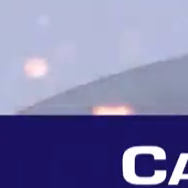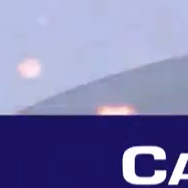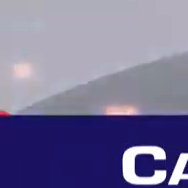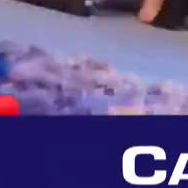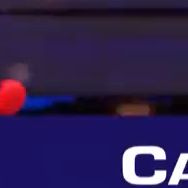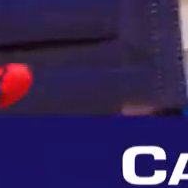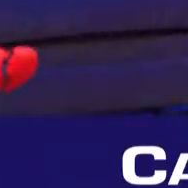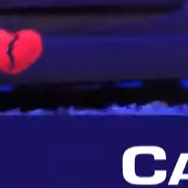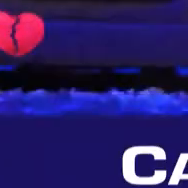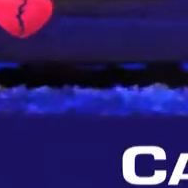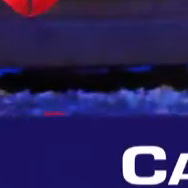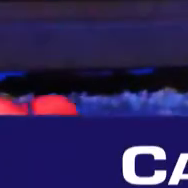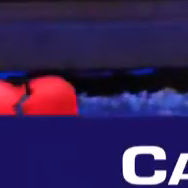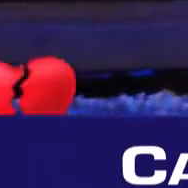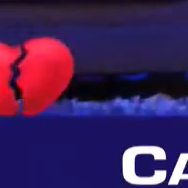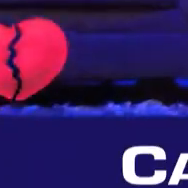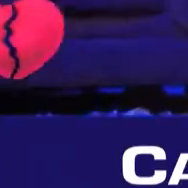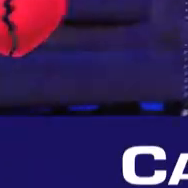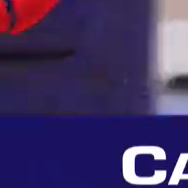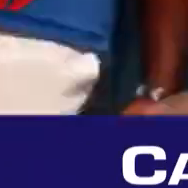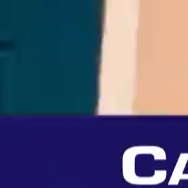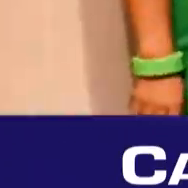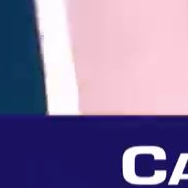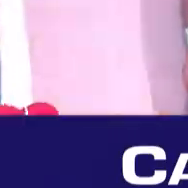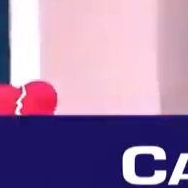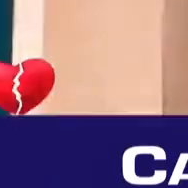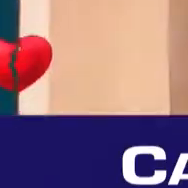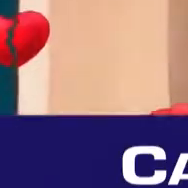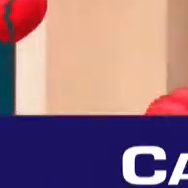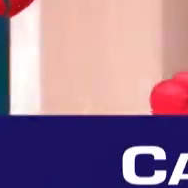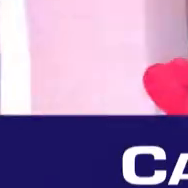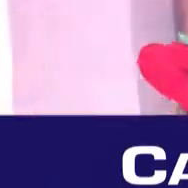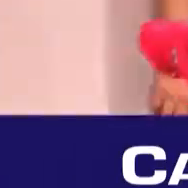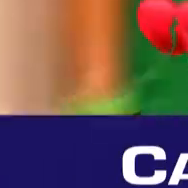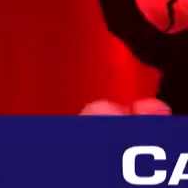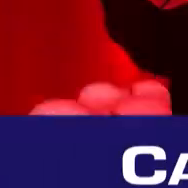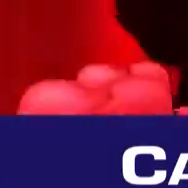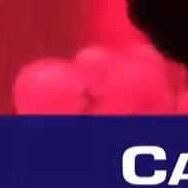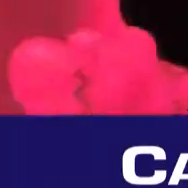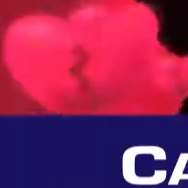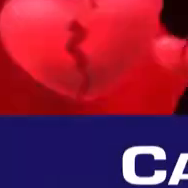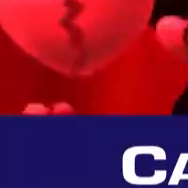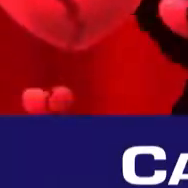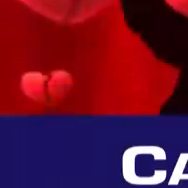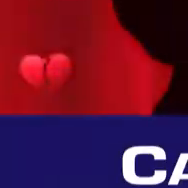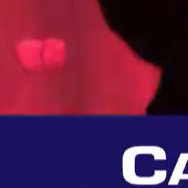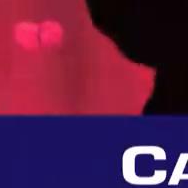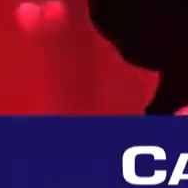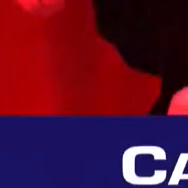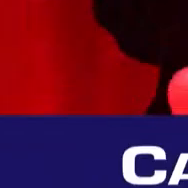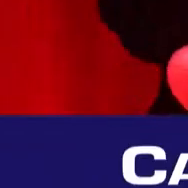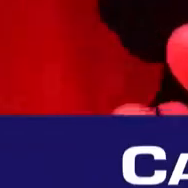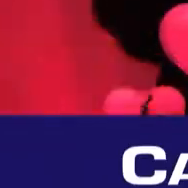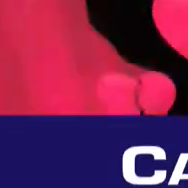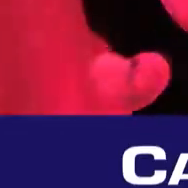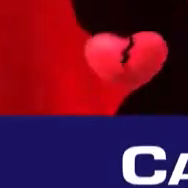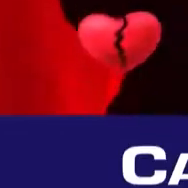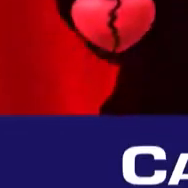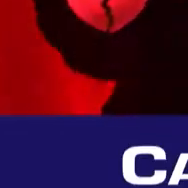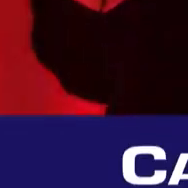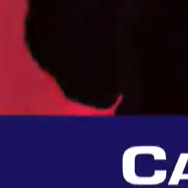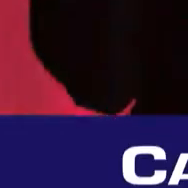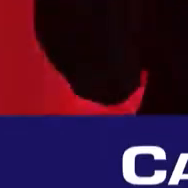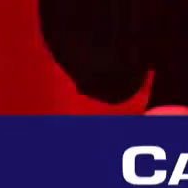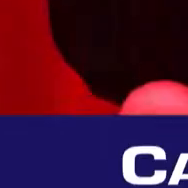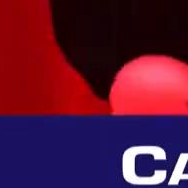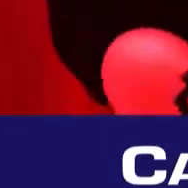The hit comedy by RSRR Productions is back at Queen's Hall. It's my body and I'm not in the mood. Yeah, but you haven't been in a mood